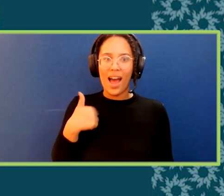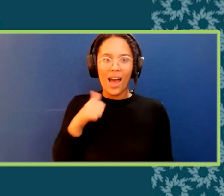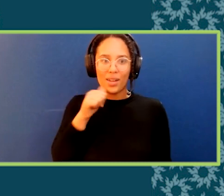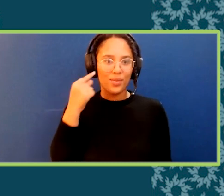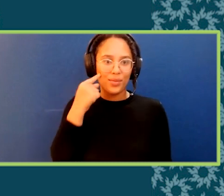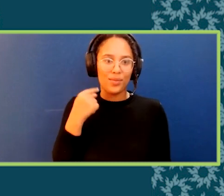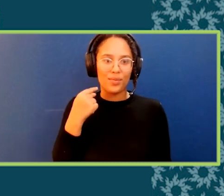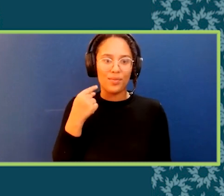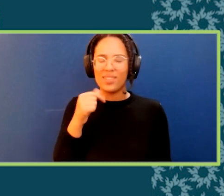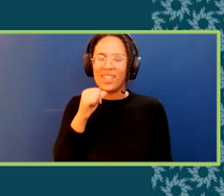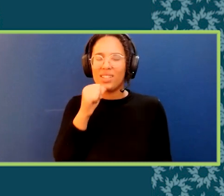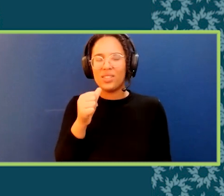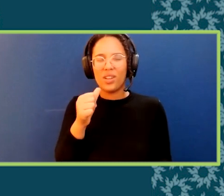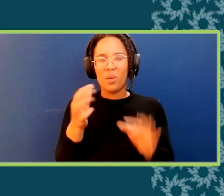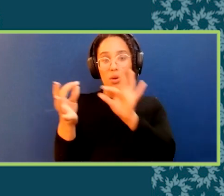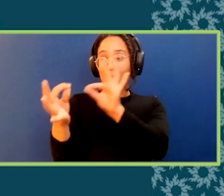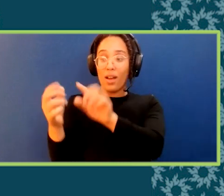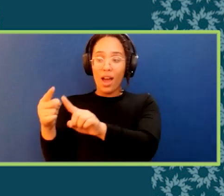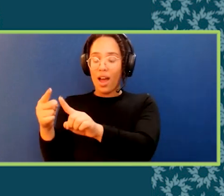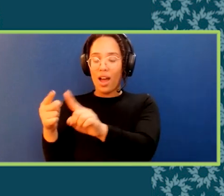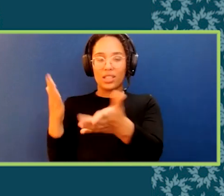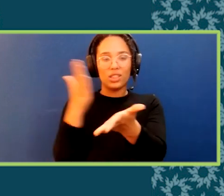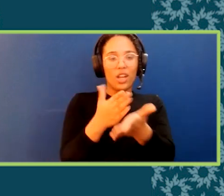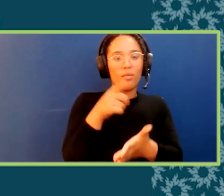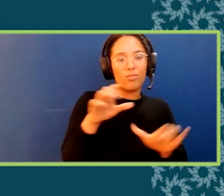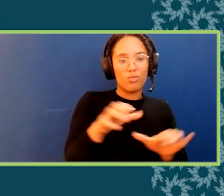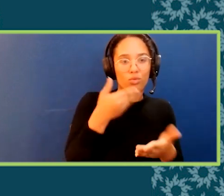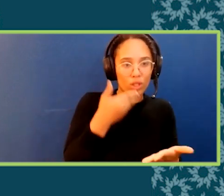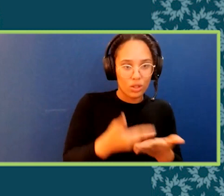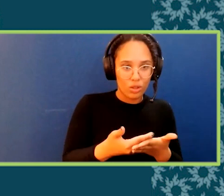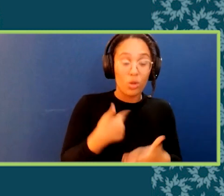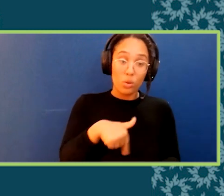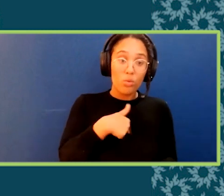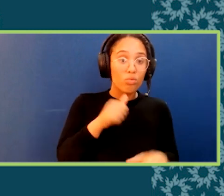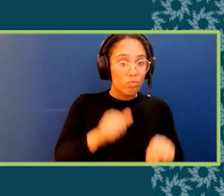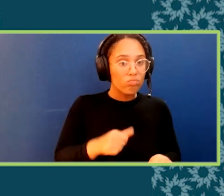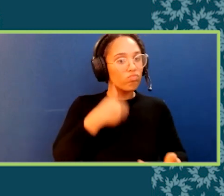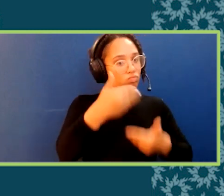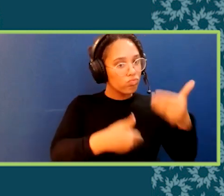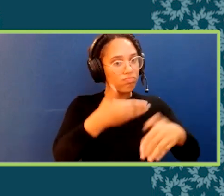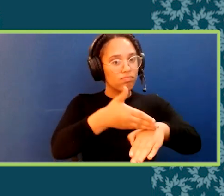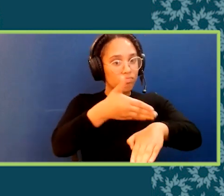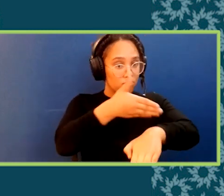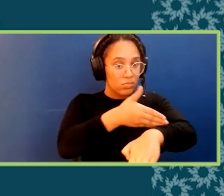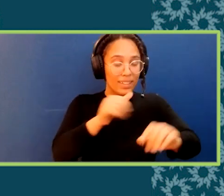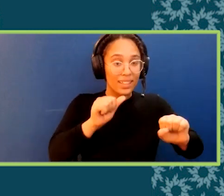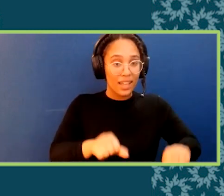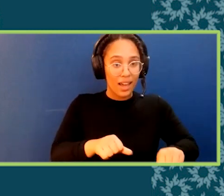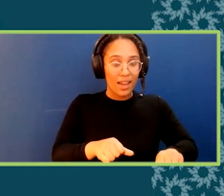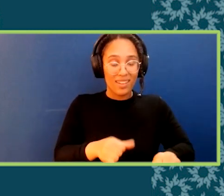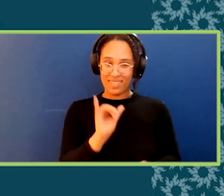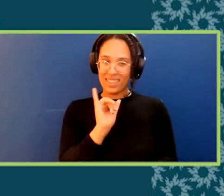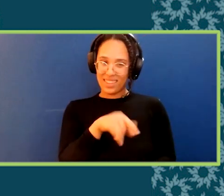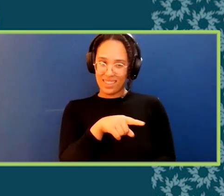don't let perfection be the enemy of the good, right? Like we can make progress, and that in itself